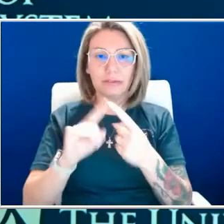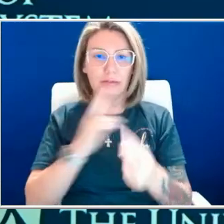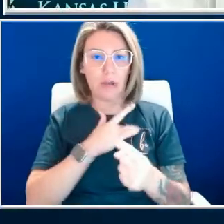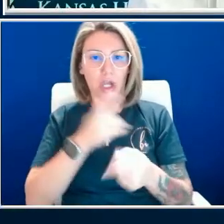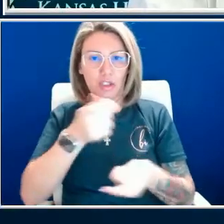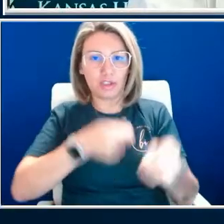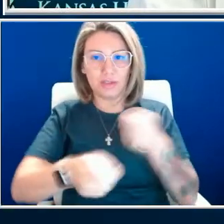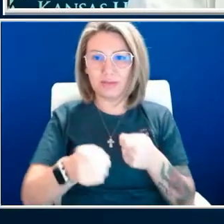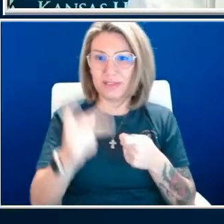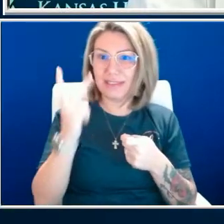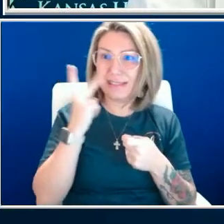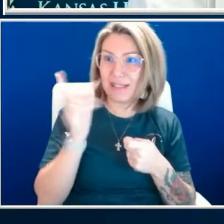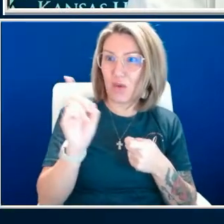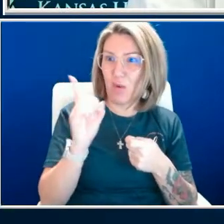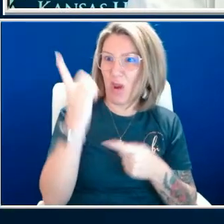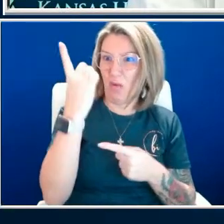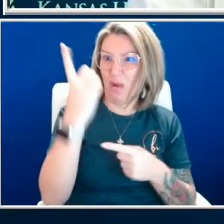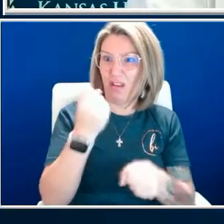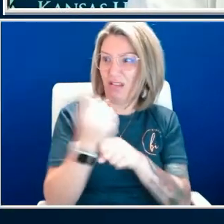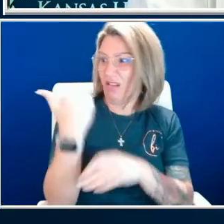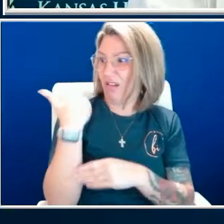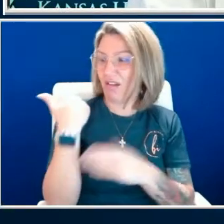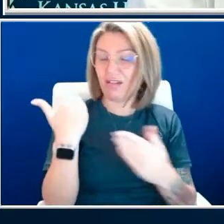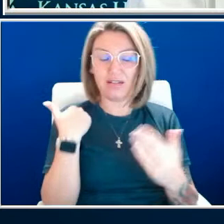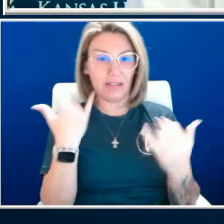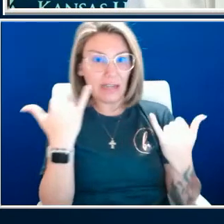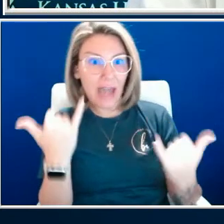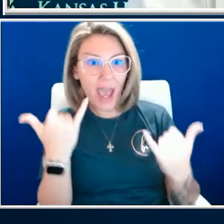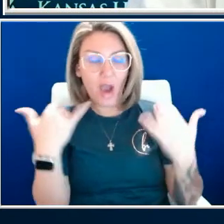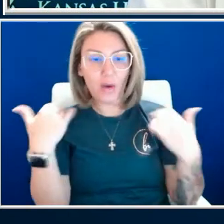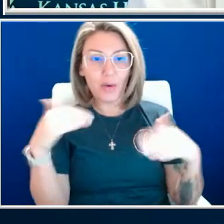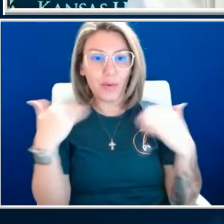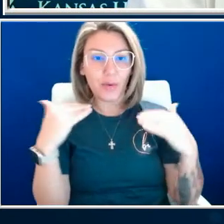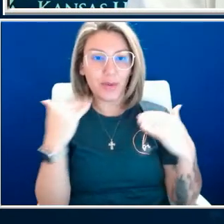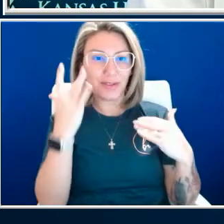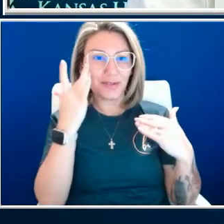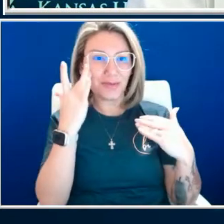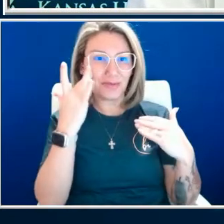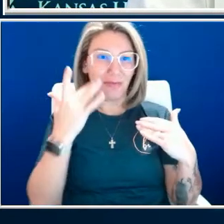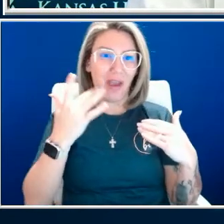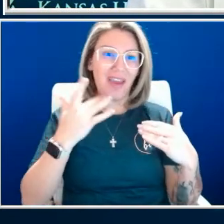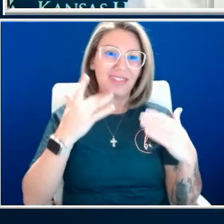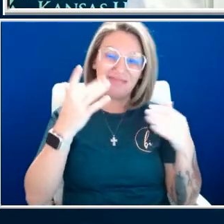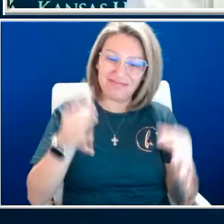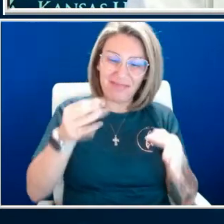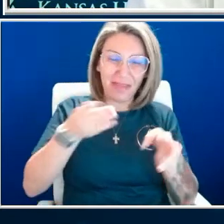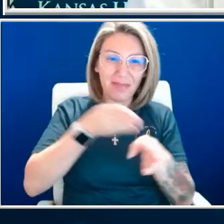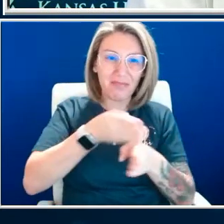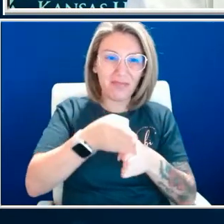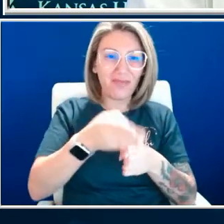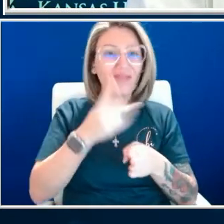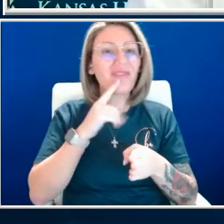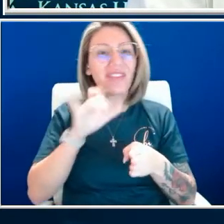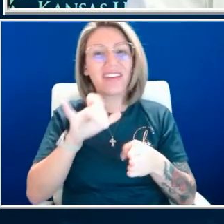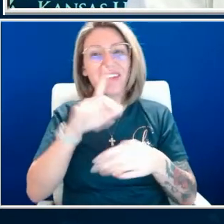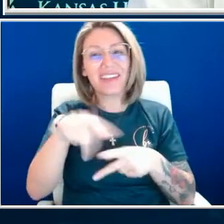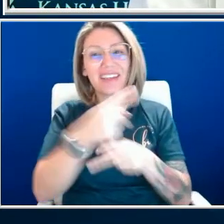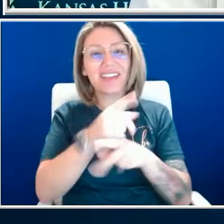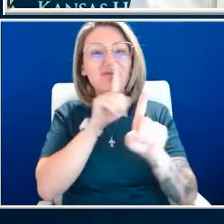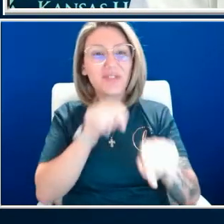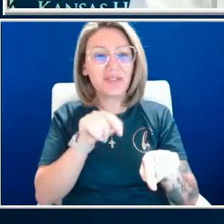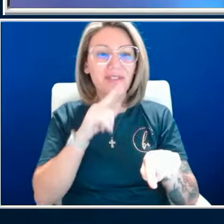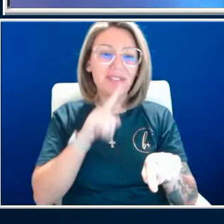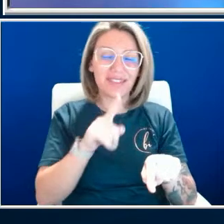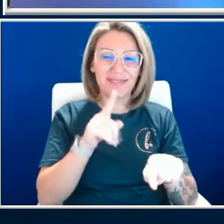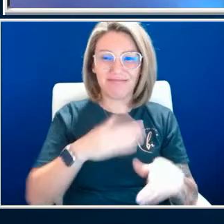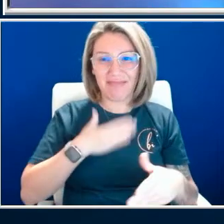now, this is why we do what we do for these types of results, and so I'm very glad that you're doing very well. So we mentioned off the